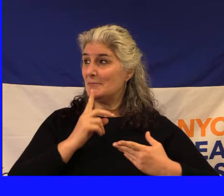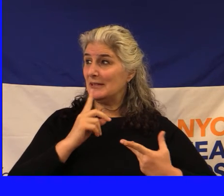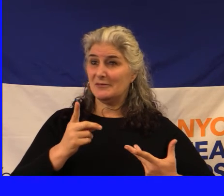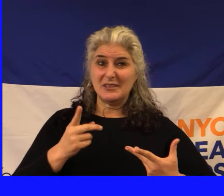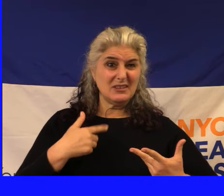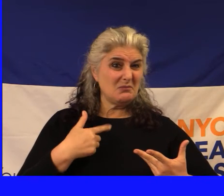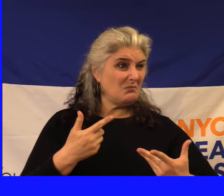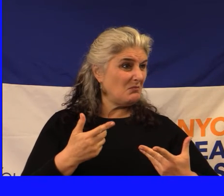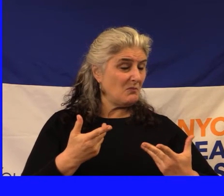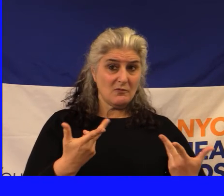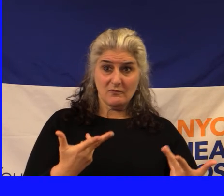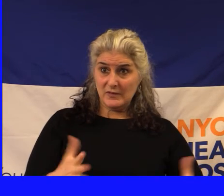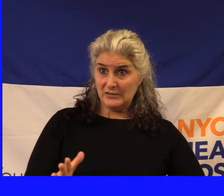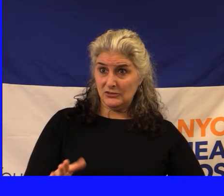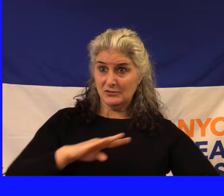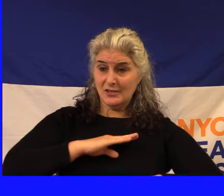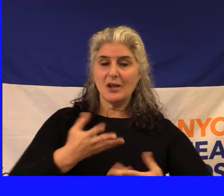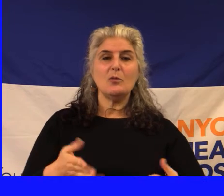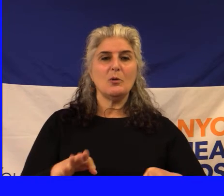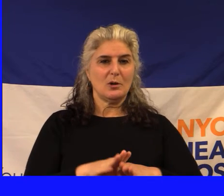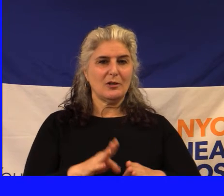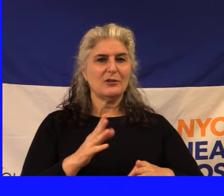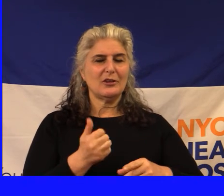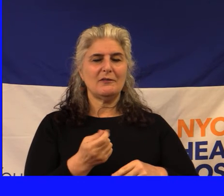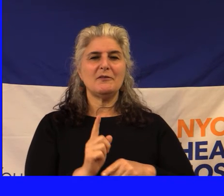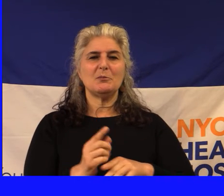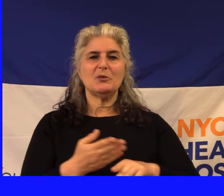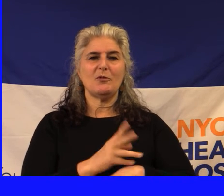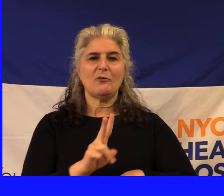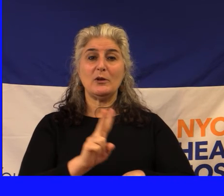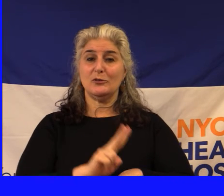o'clock meeting. okay, thank you guys. Bye.